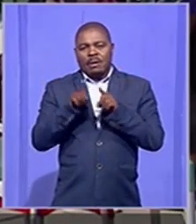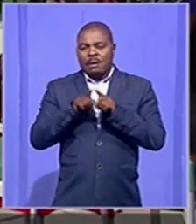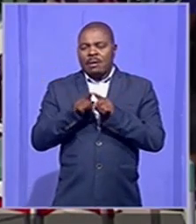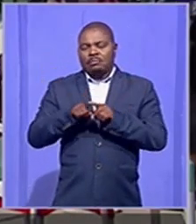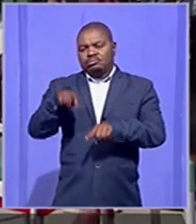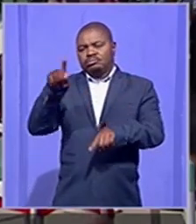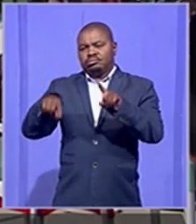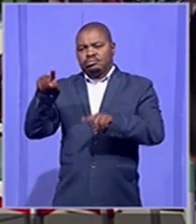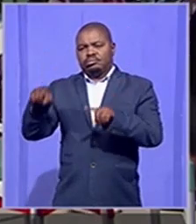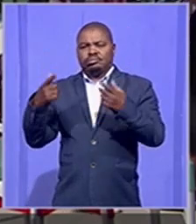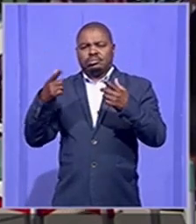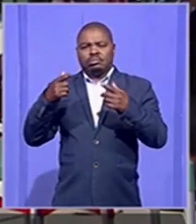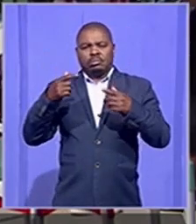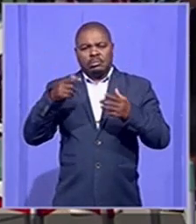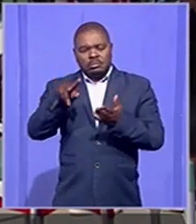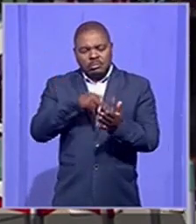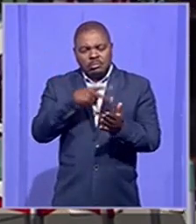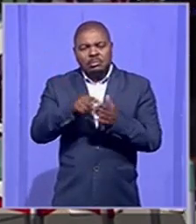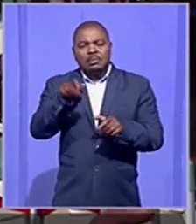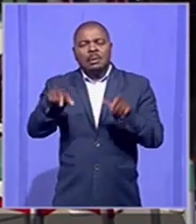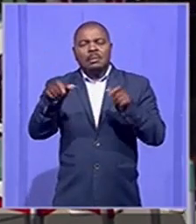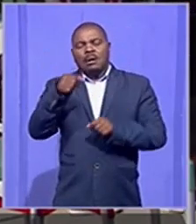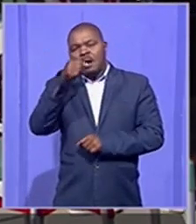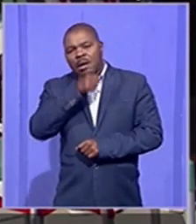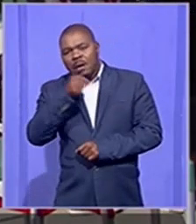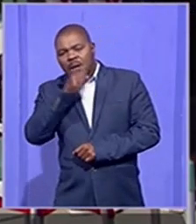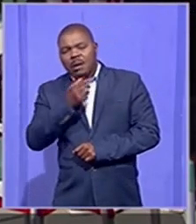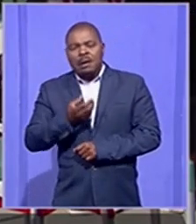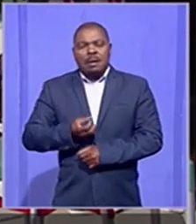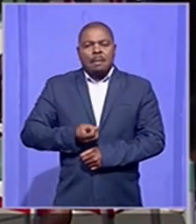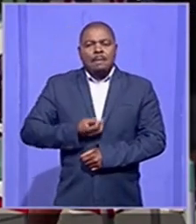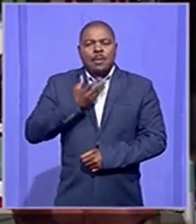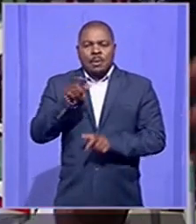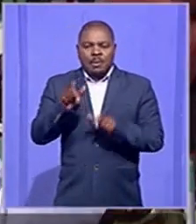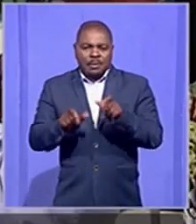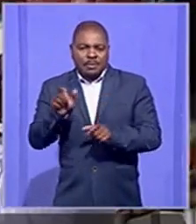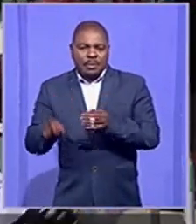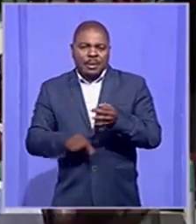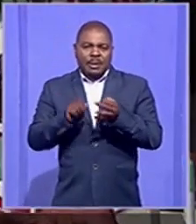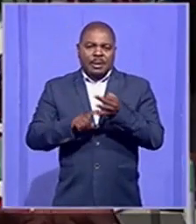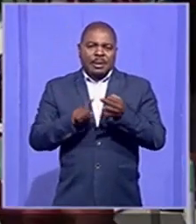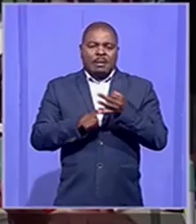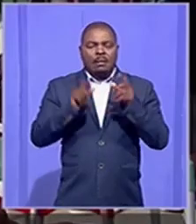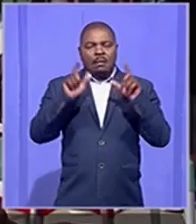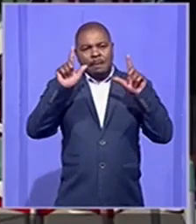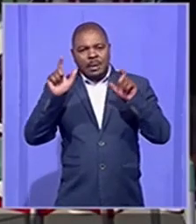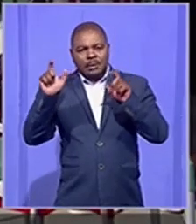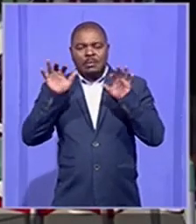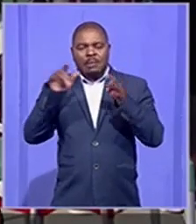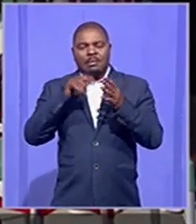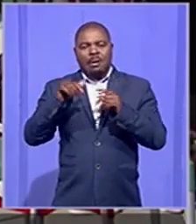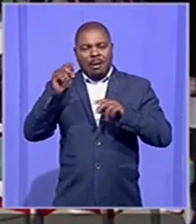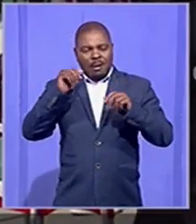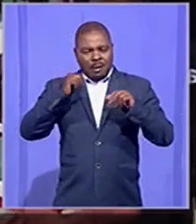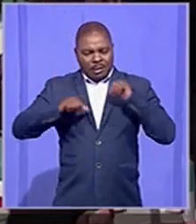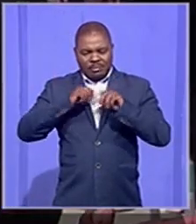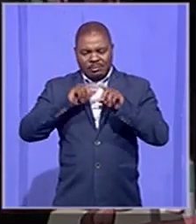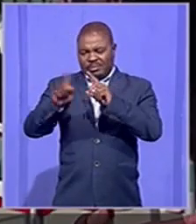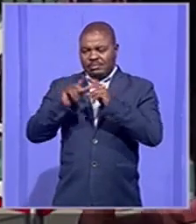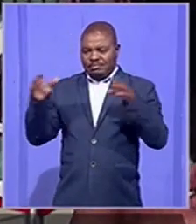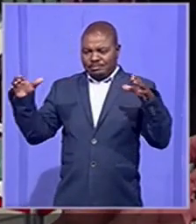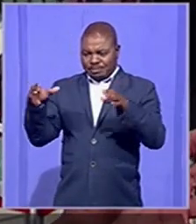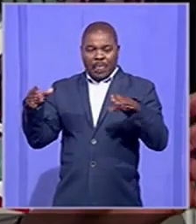akaretsang babini, baboki le ba ditshwantsho. So ke rile so